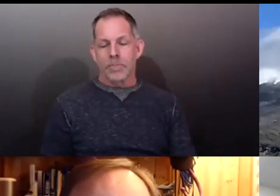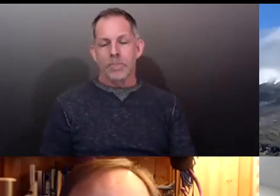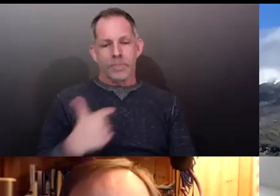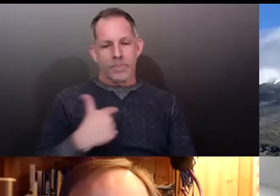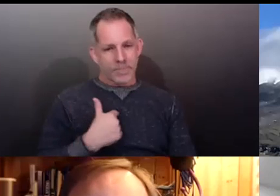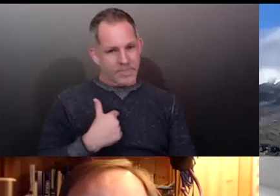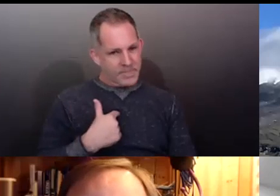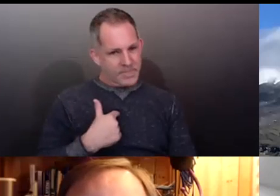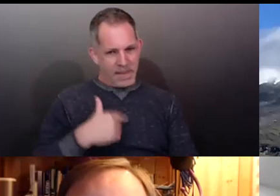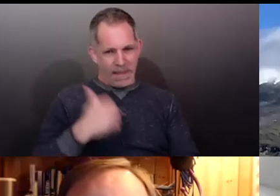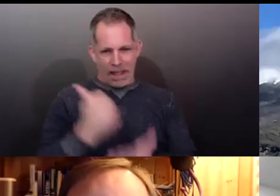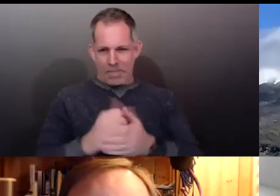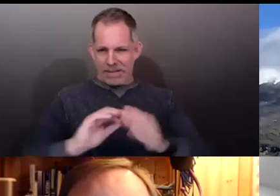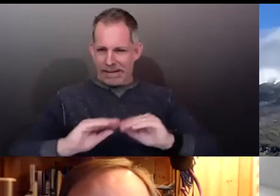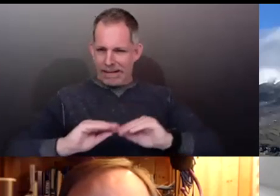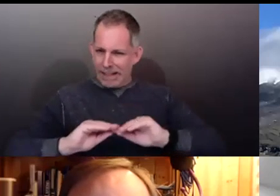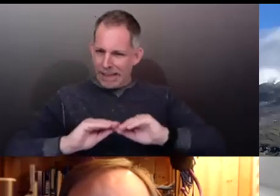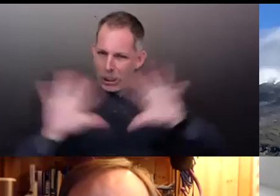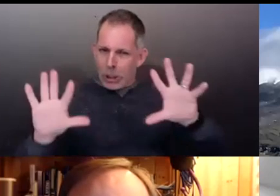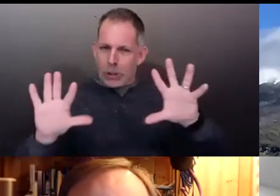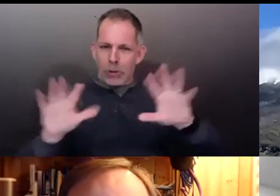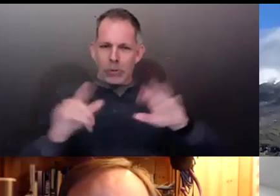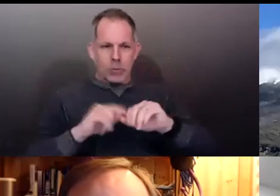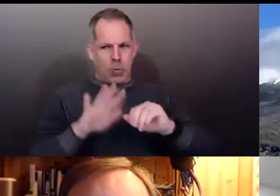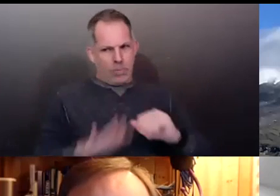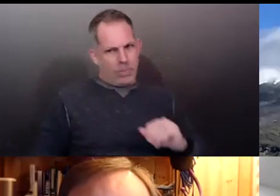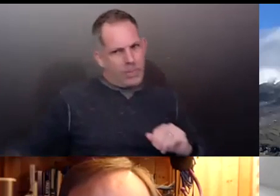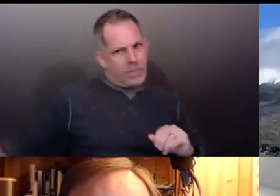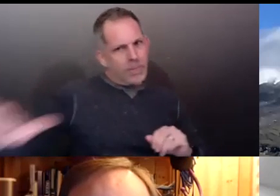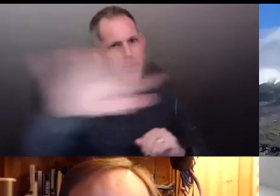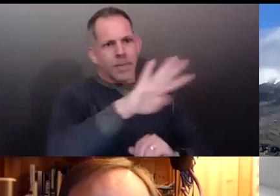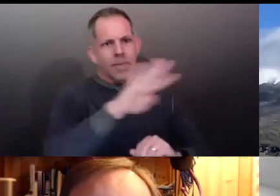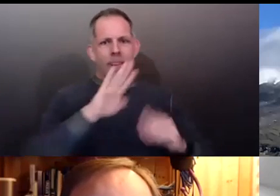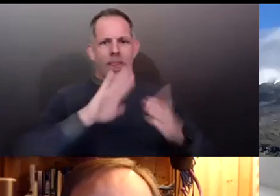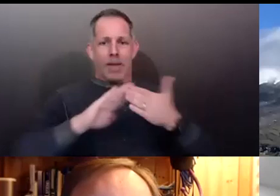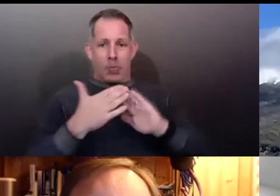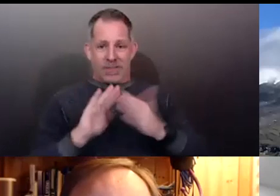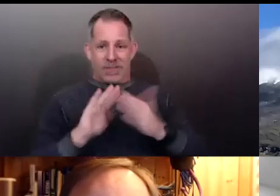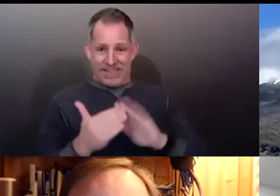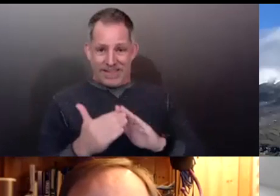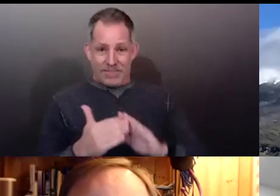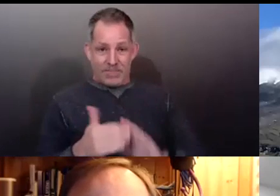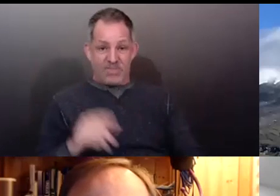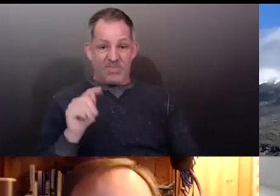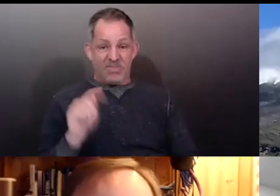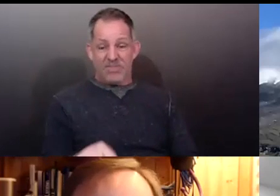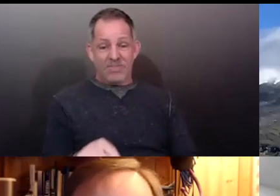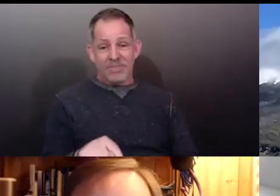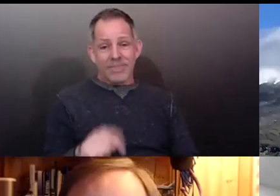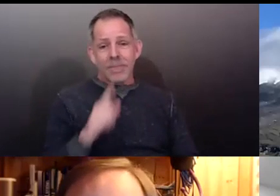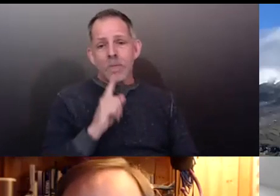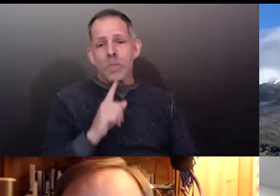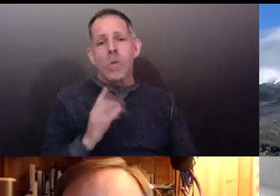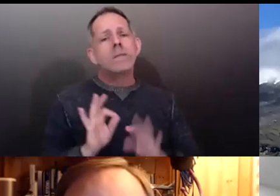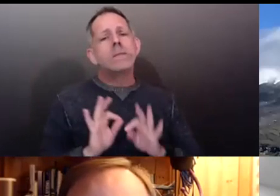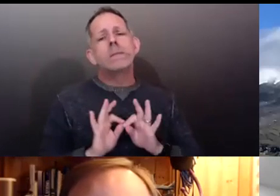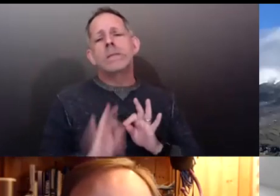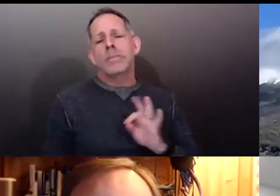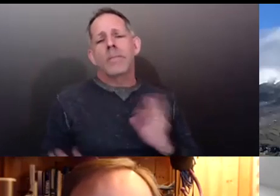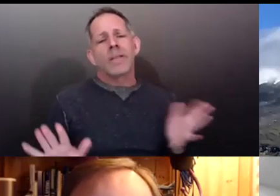this really is fairly simple in terms of what we need to do, which is the wearing a